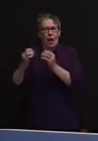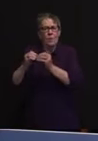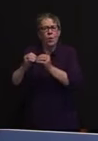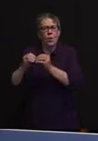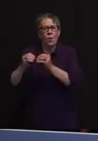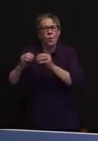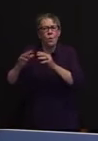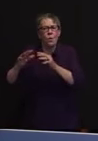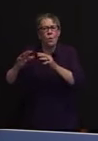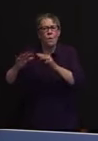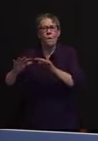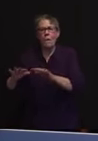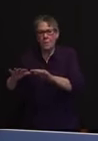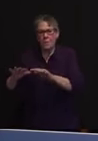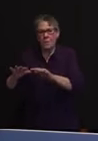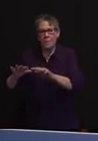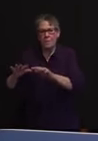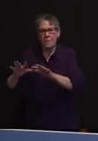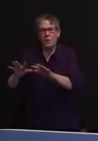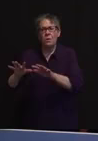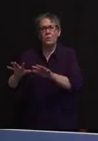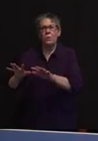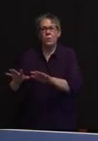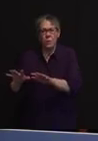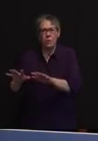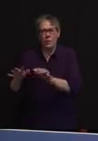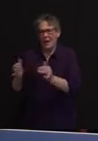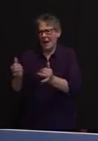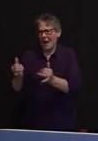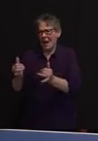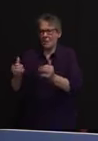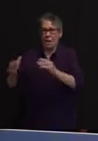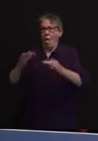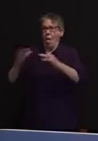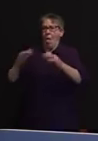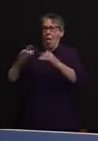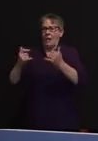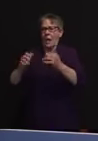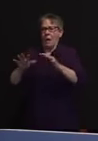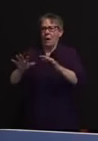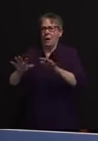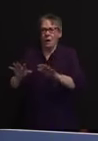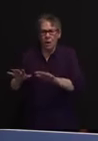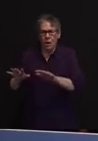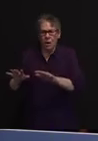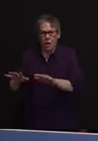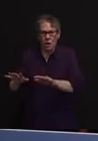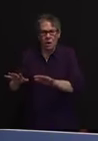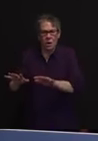organizations are kicking in and they're getting used to this level of activity. But we're hoping